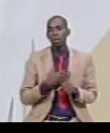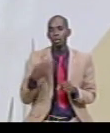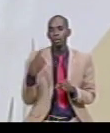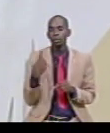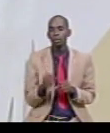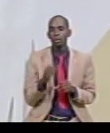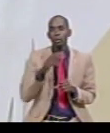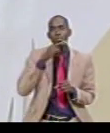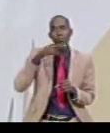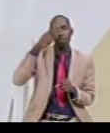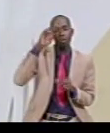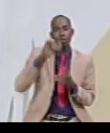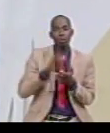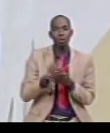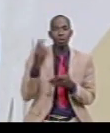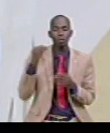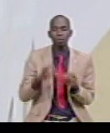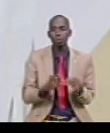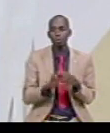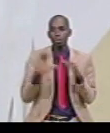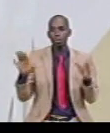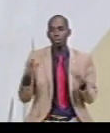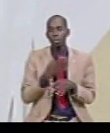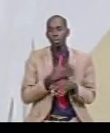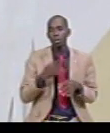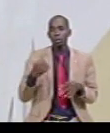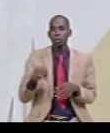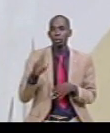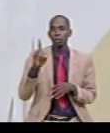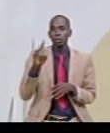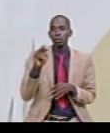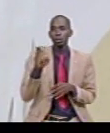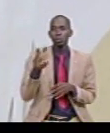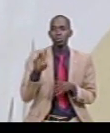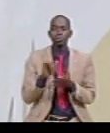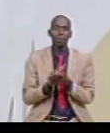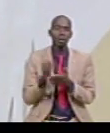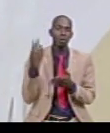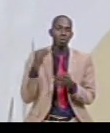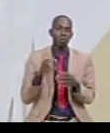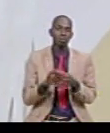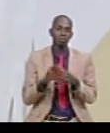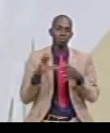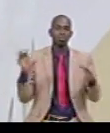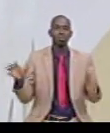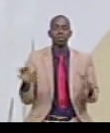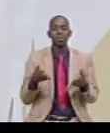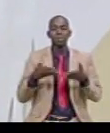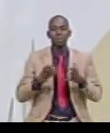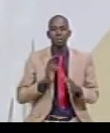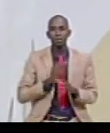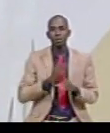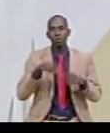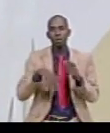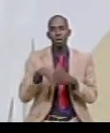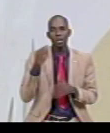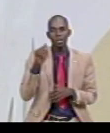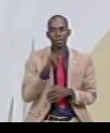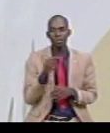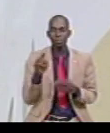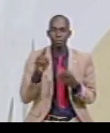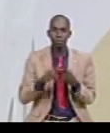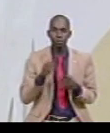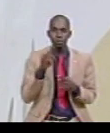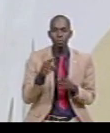set free, the turtle dove that was set free. Let us go forth therefore unto him without